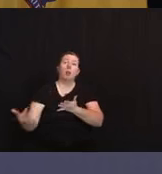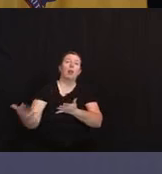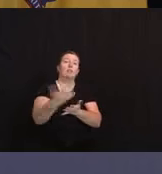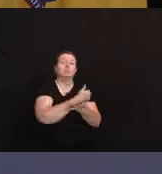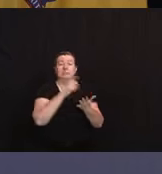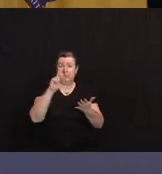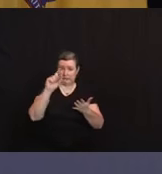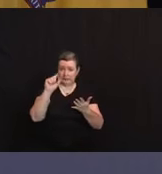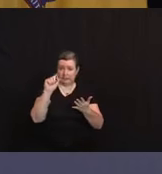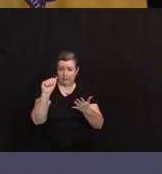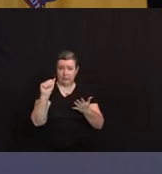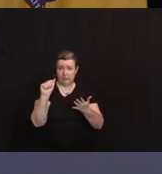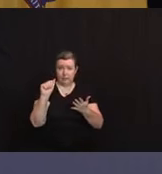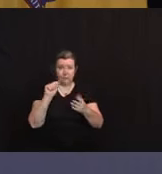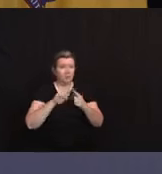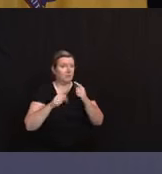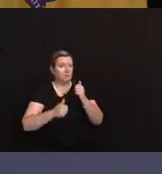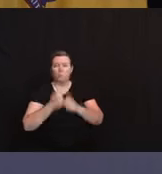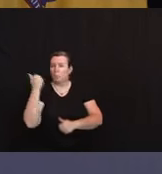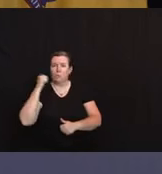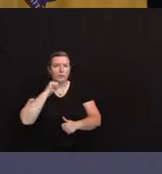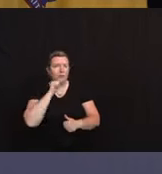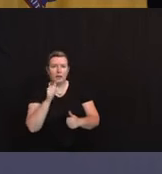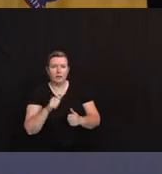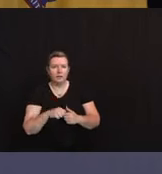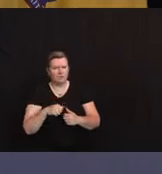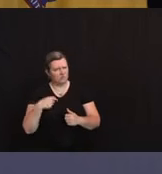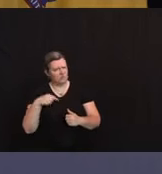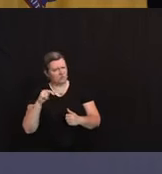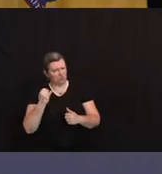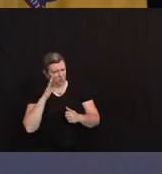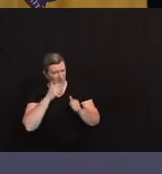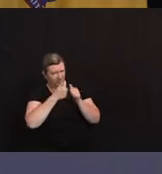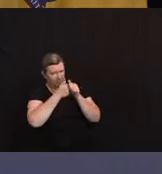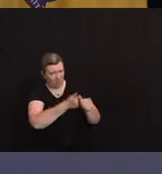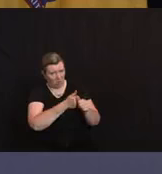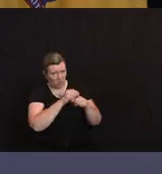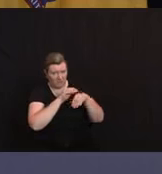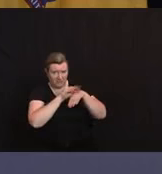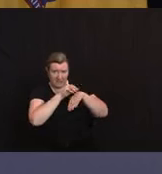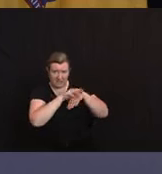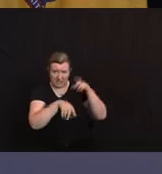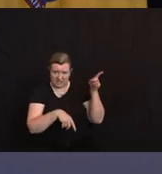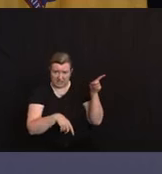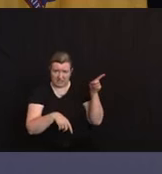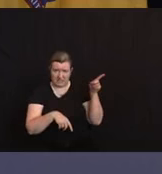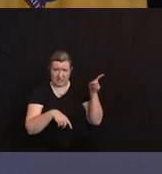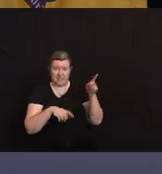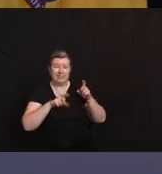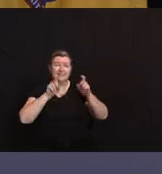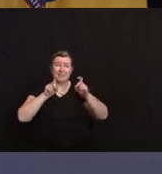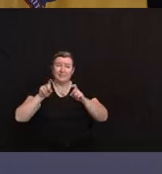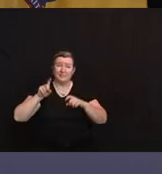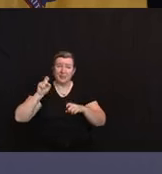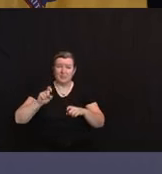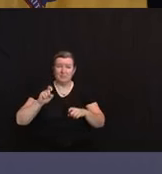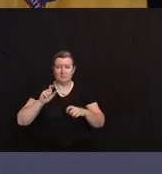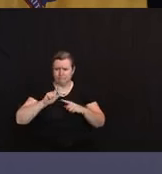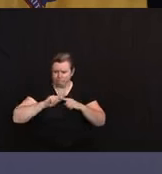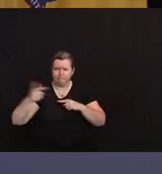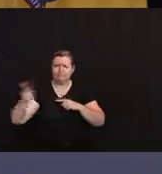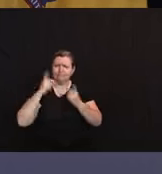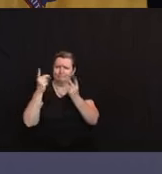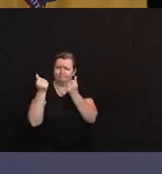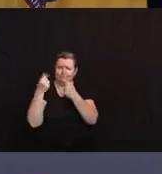will New Jersey be able to gather that he recommended, which includes things like turnaround time for tests, emergency room trends for flu-like